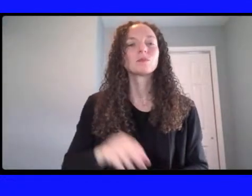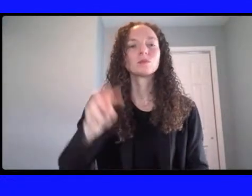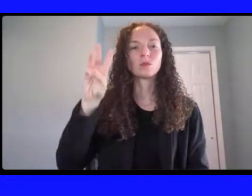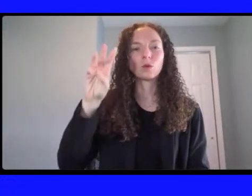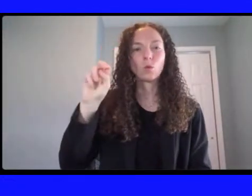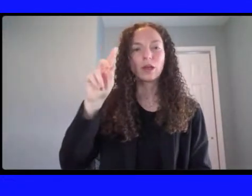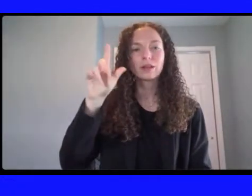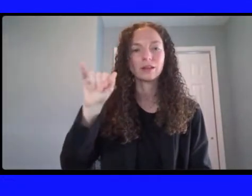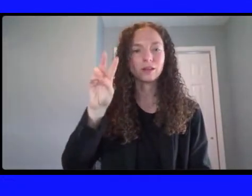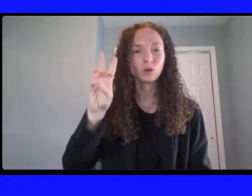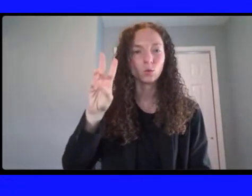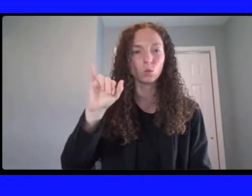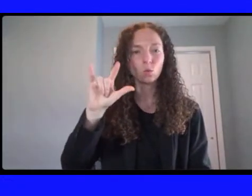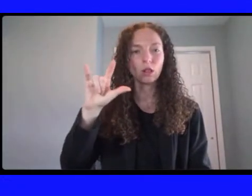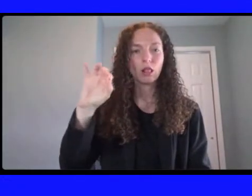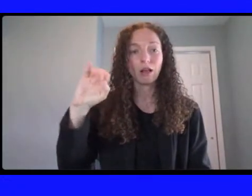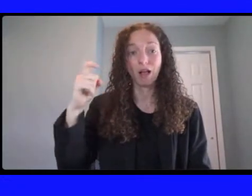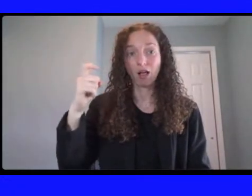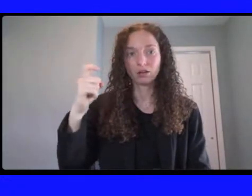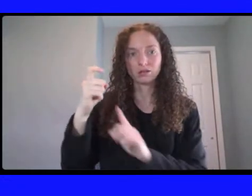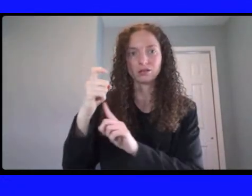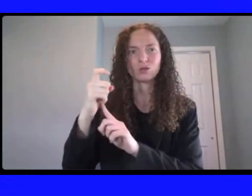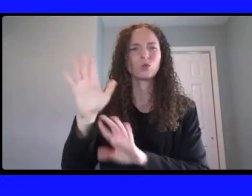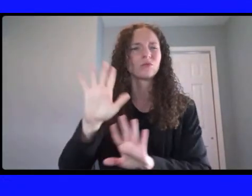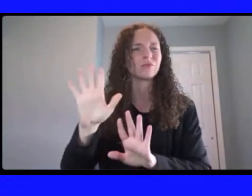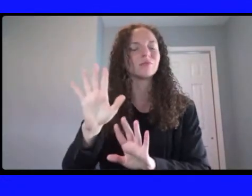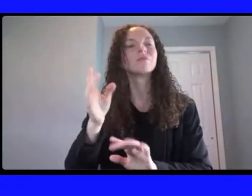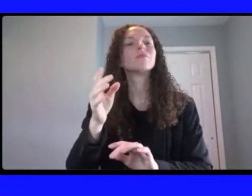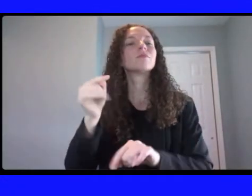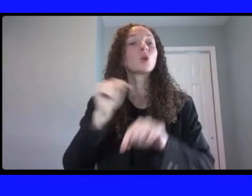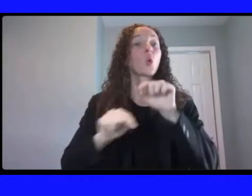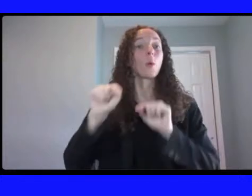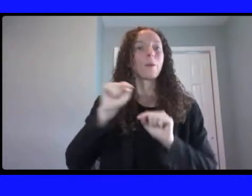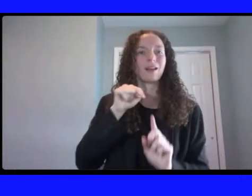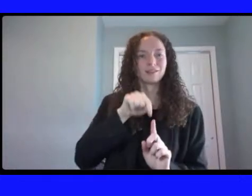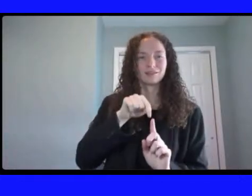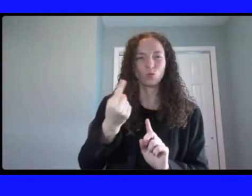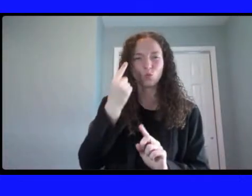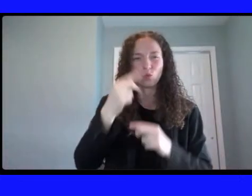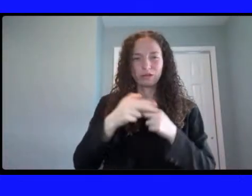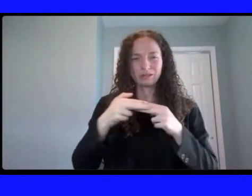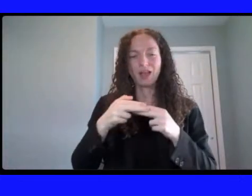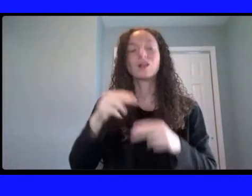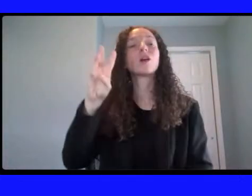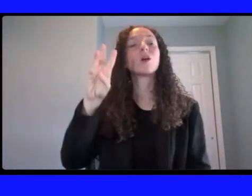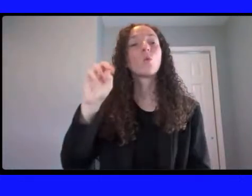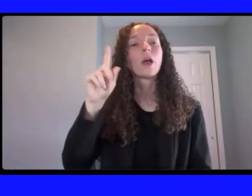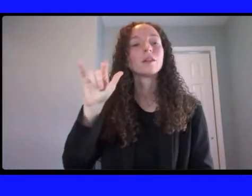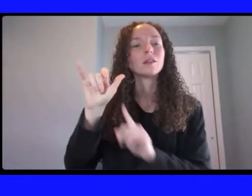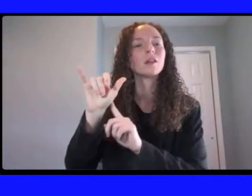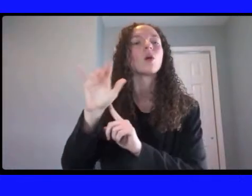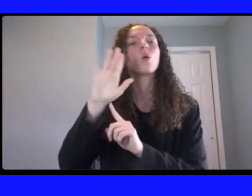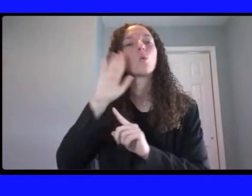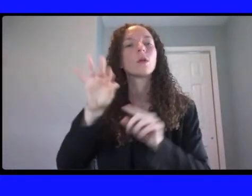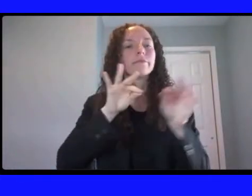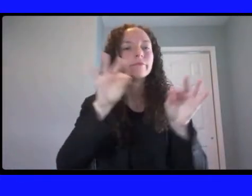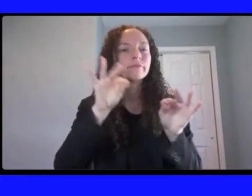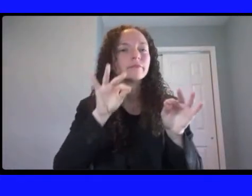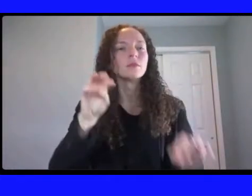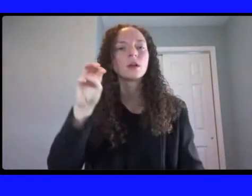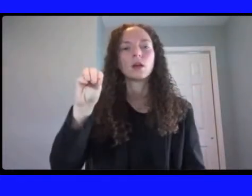you start? Yes, good morning, and thank you so much, Dr. Allen. I'm going to be talking about the maternal mortality and